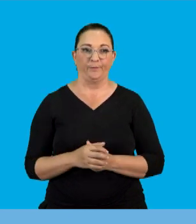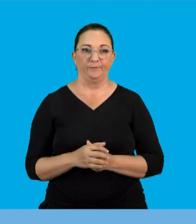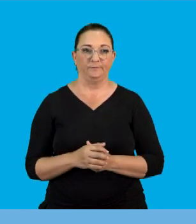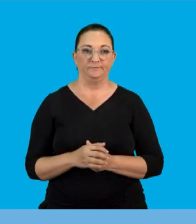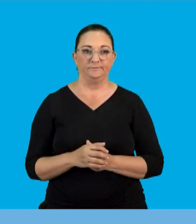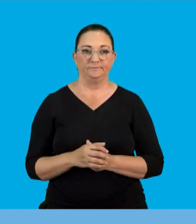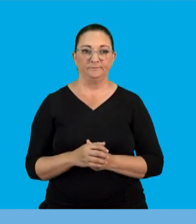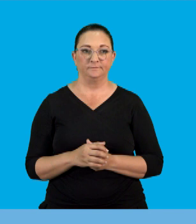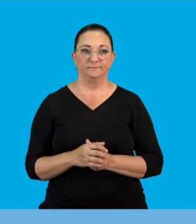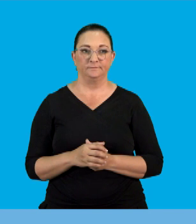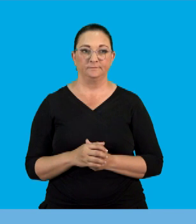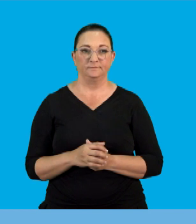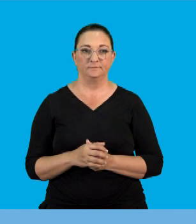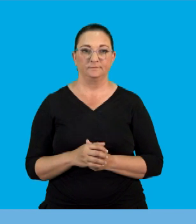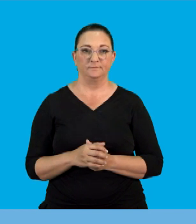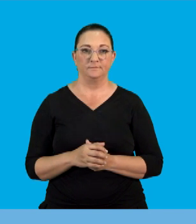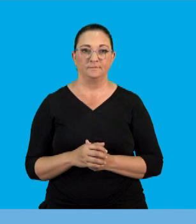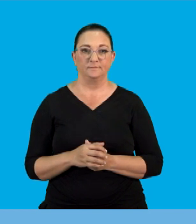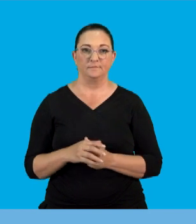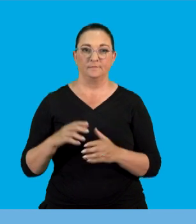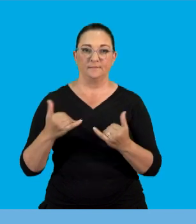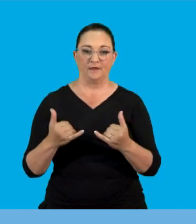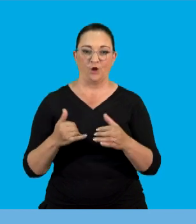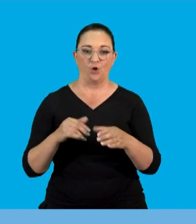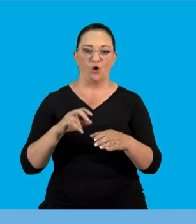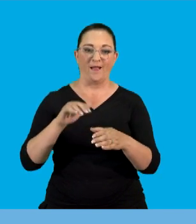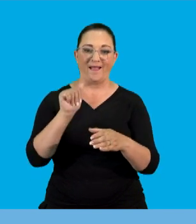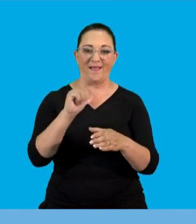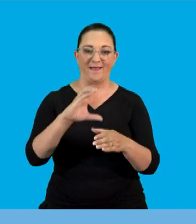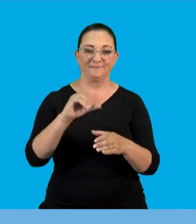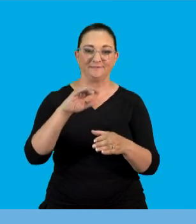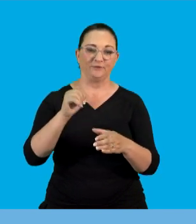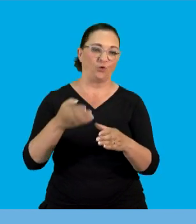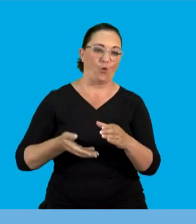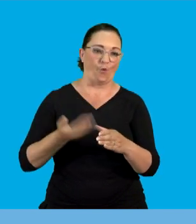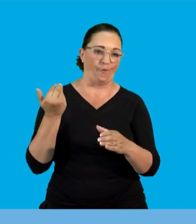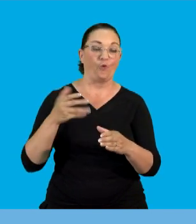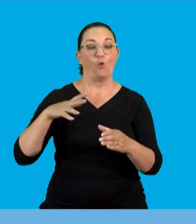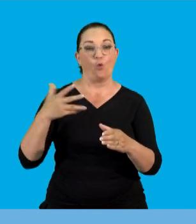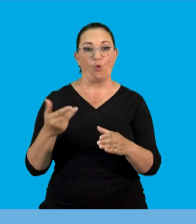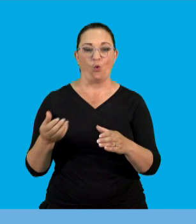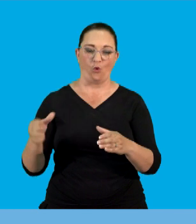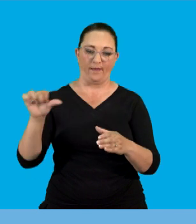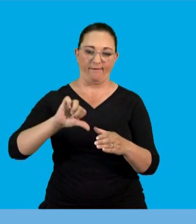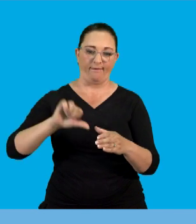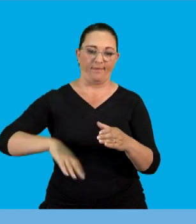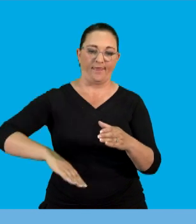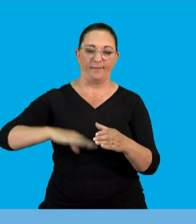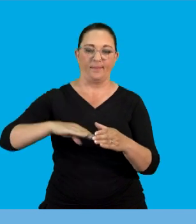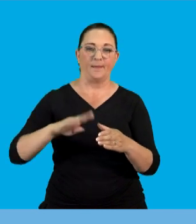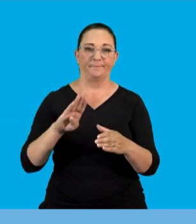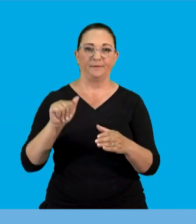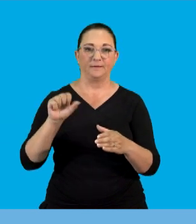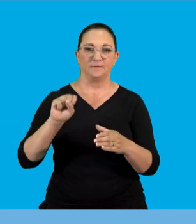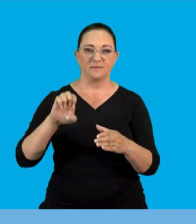acid that was added. So if we are starting from this particular solution of the acid and the water, we need to remove the acid,